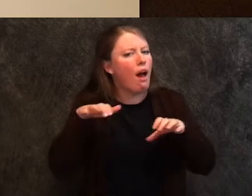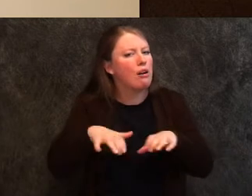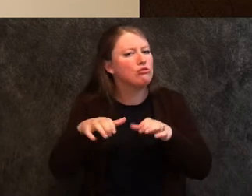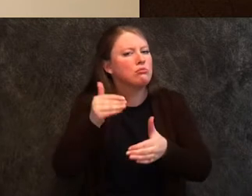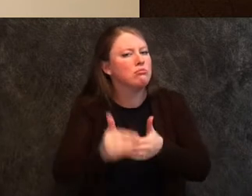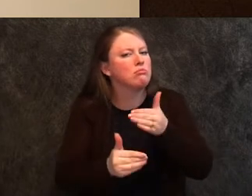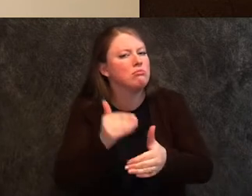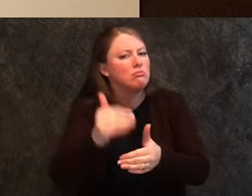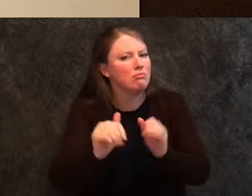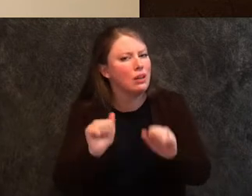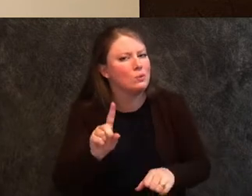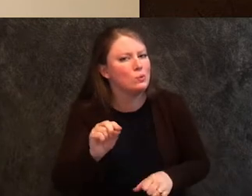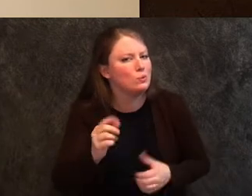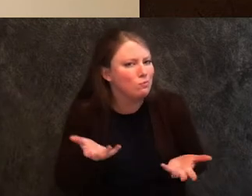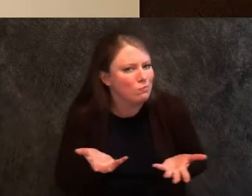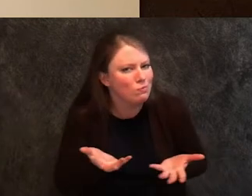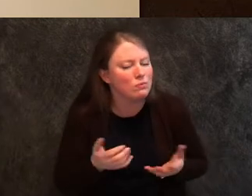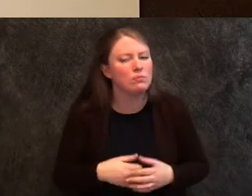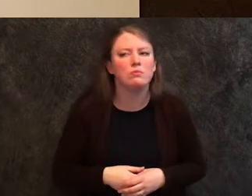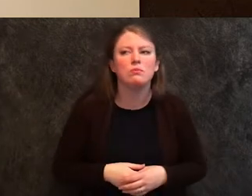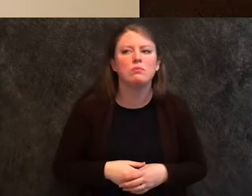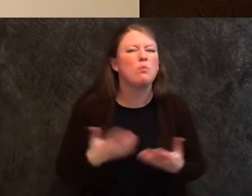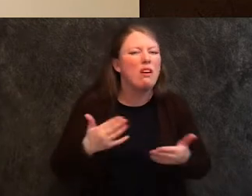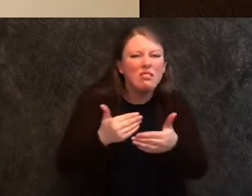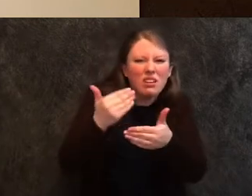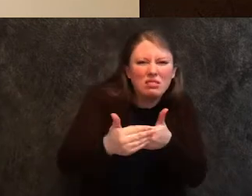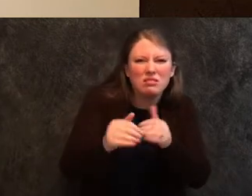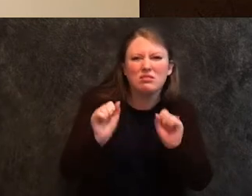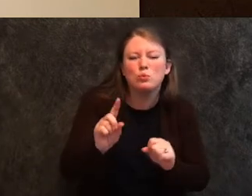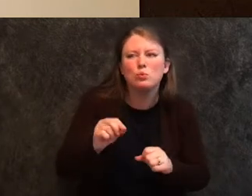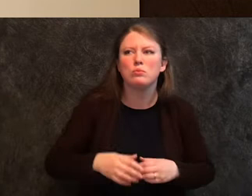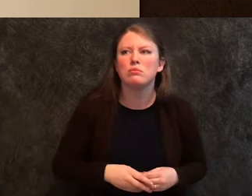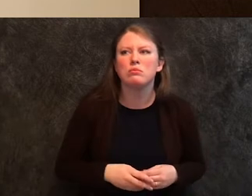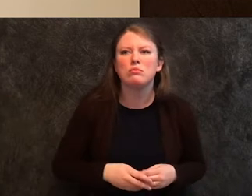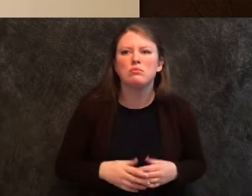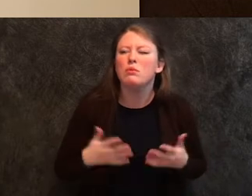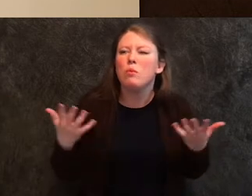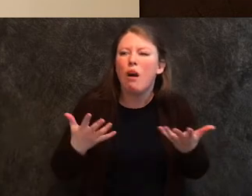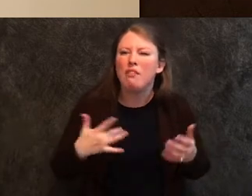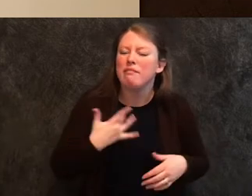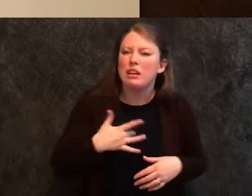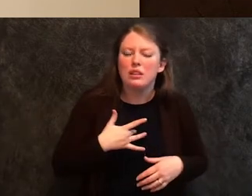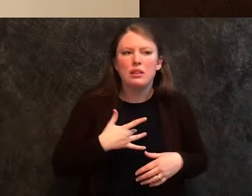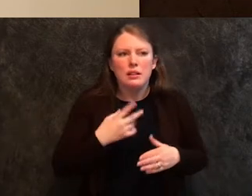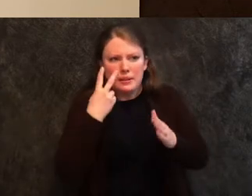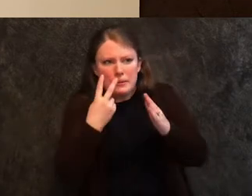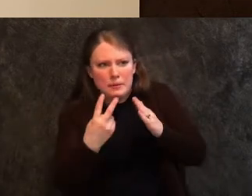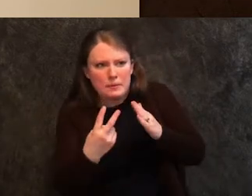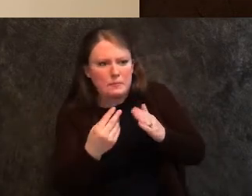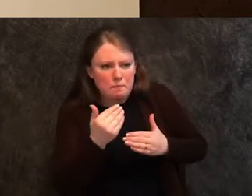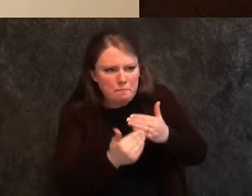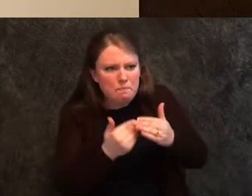action steps that you can do, the next best thing that you know how to do, that you can kind of live through this and keep this in a place